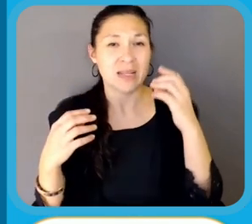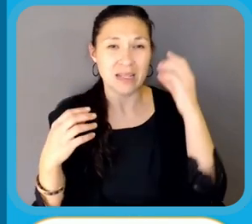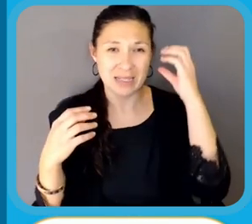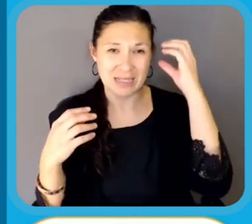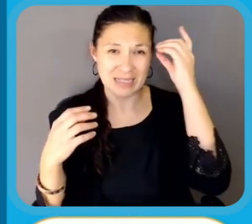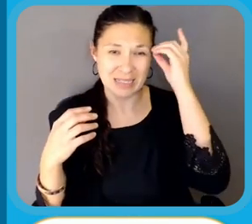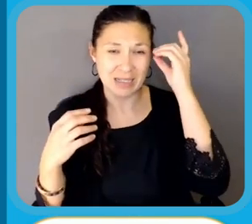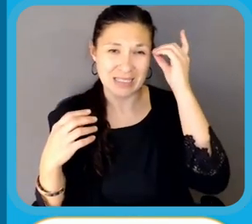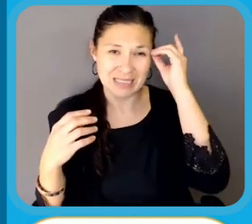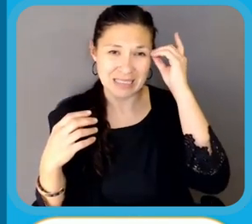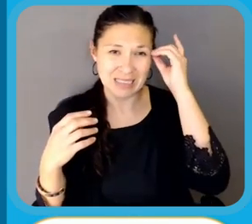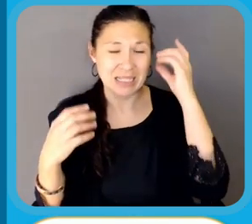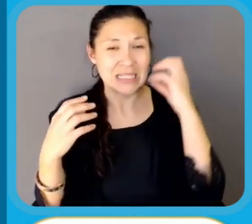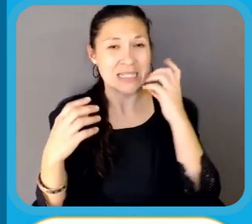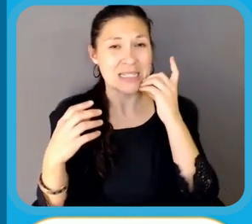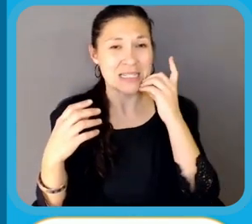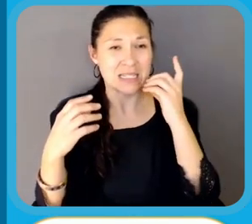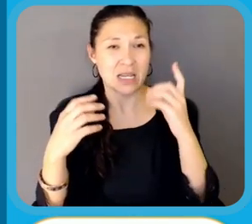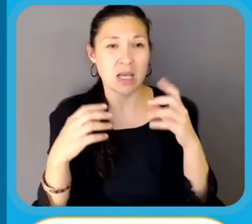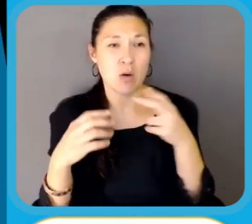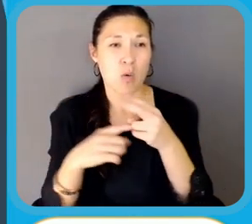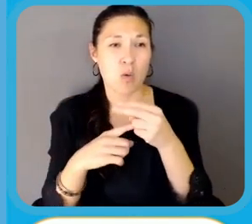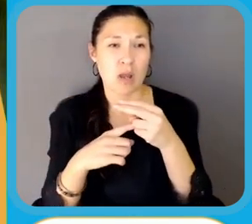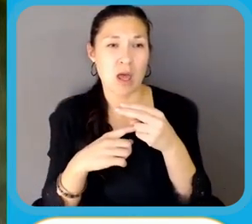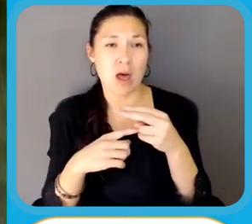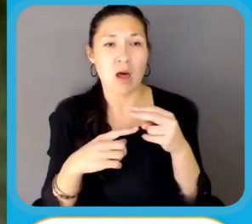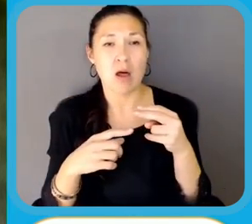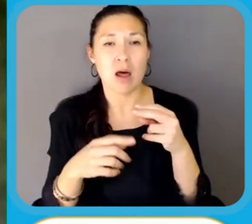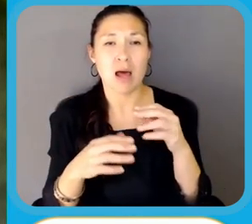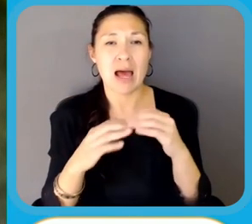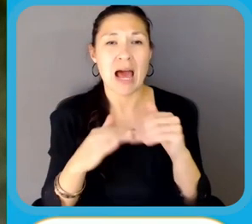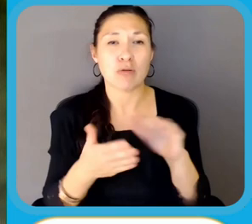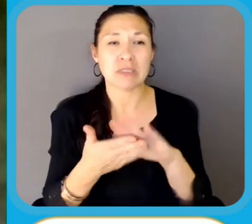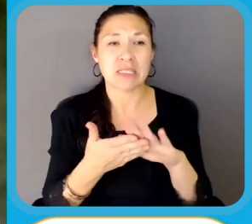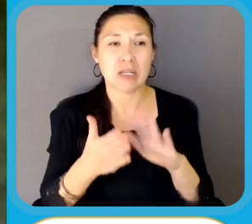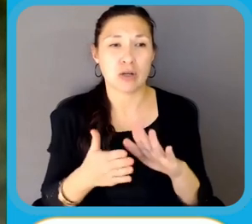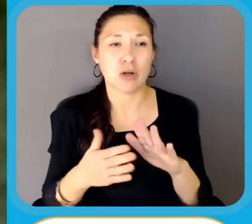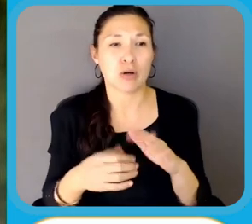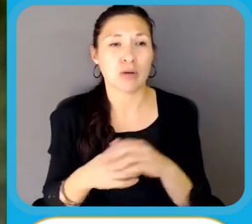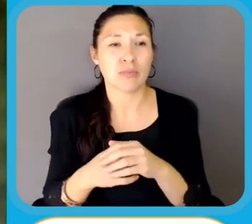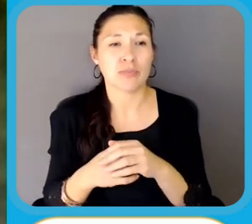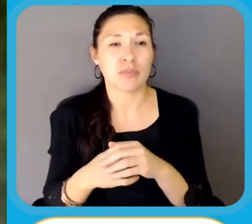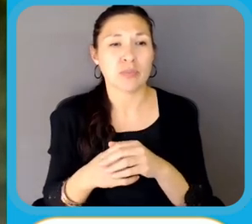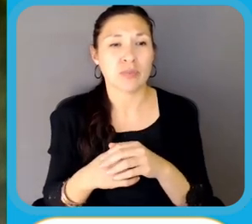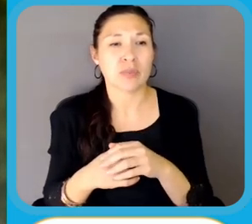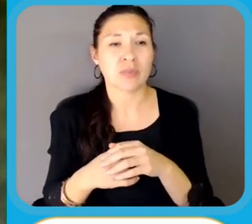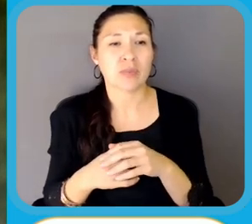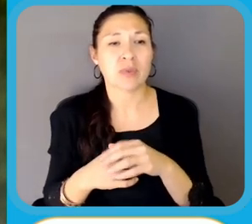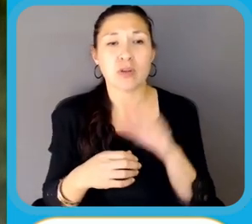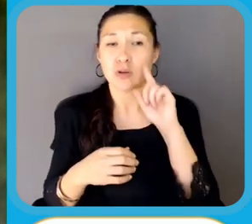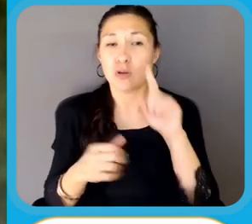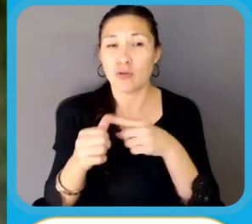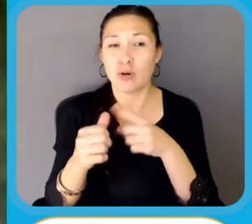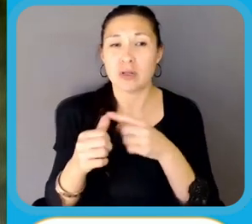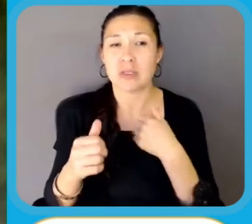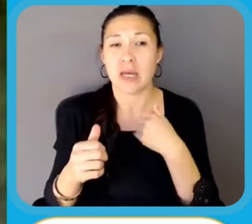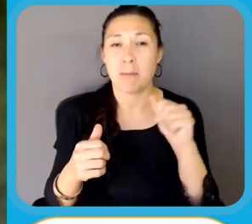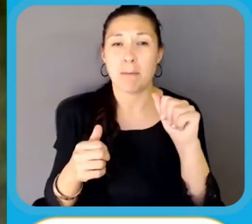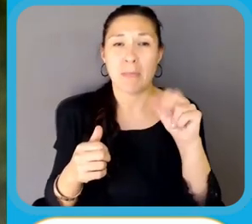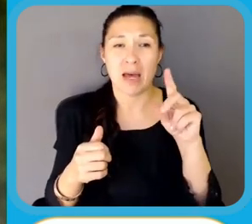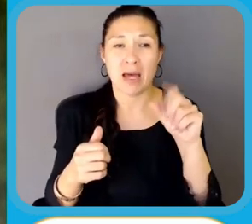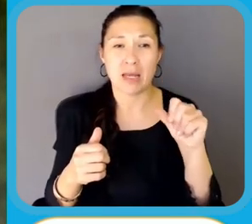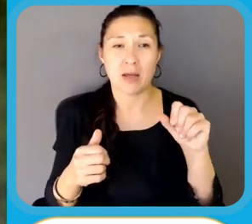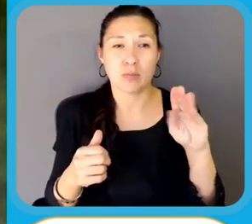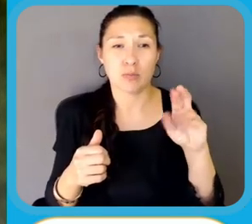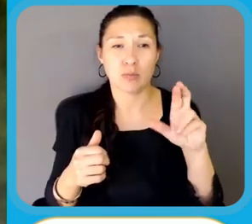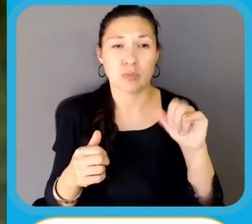some spoken Spanish with English subtitles. Hello, delegates. My name is Ada Briseño, and I'm co-president